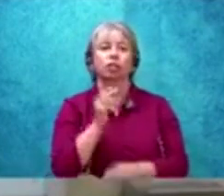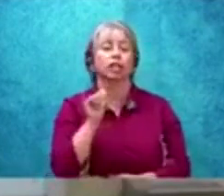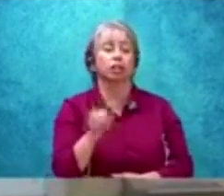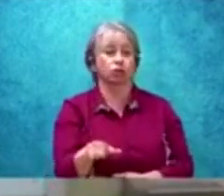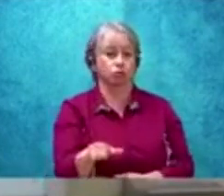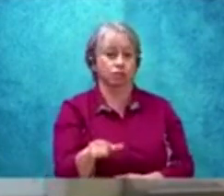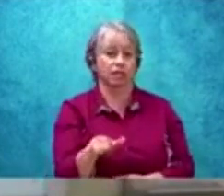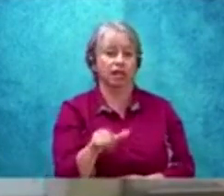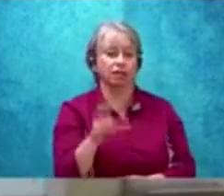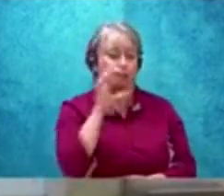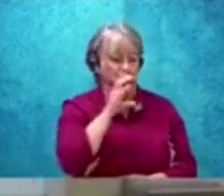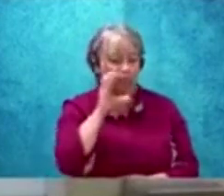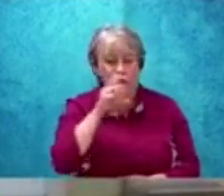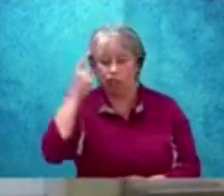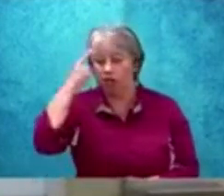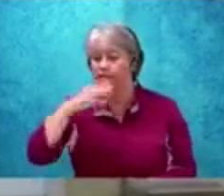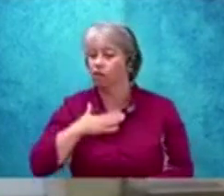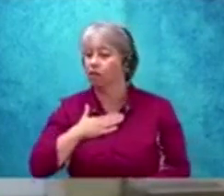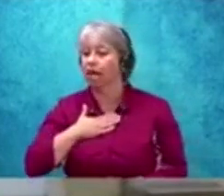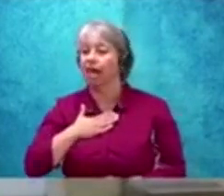find mine.